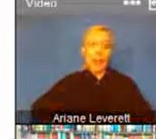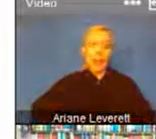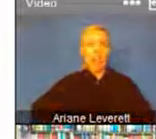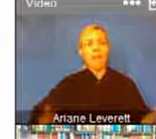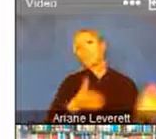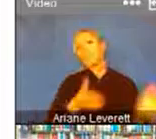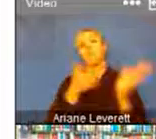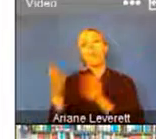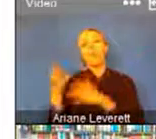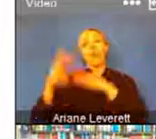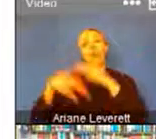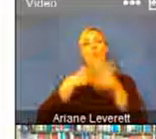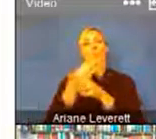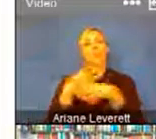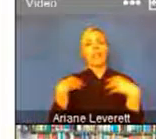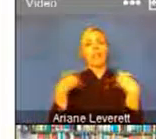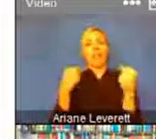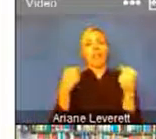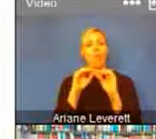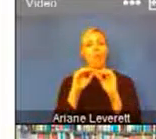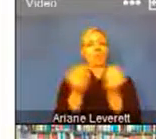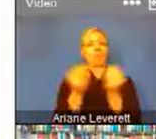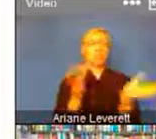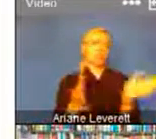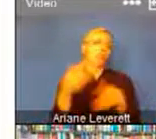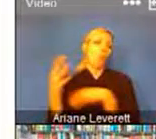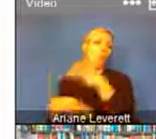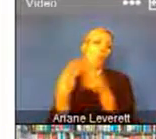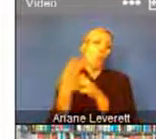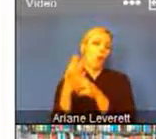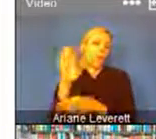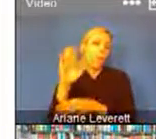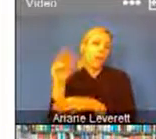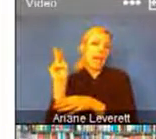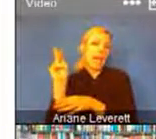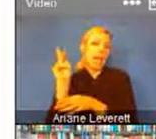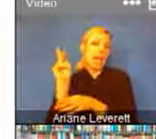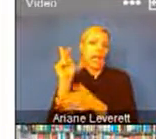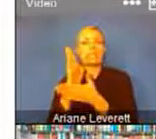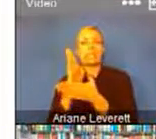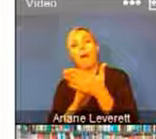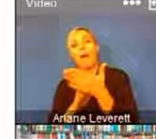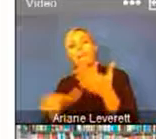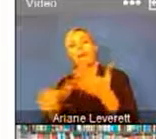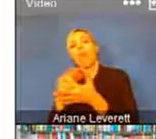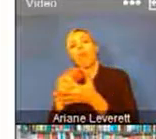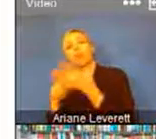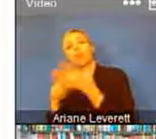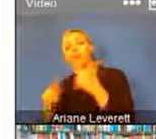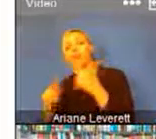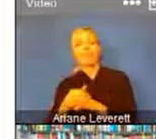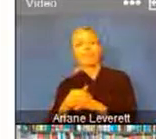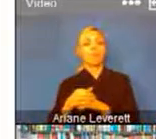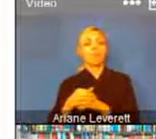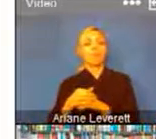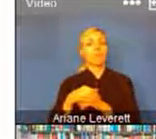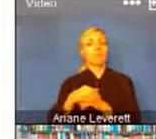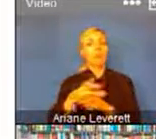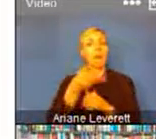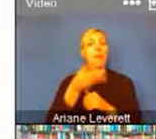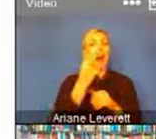have l'OMEP, the Organisation Mondiale de l'Éducation